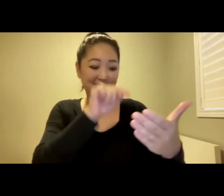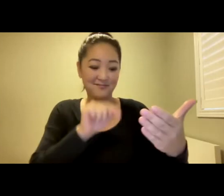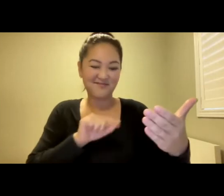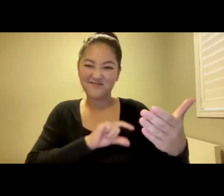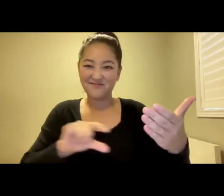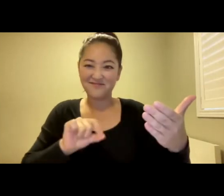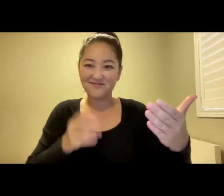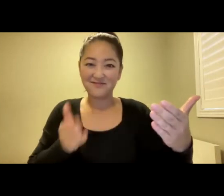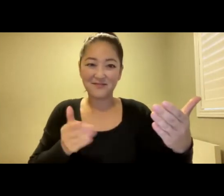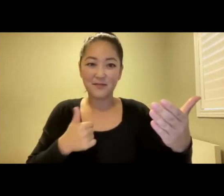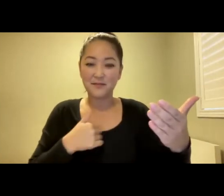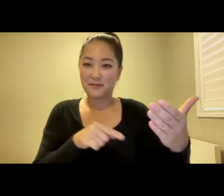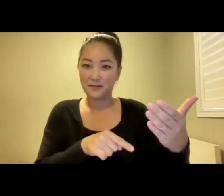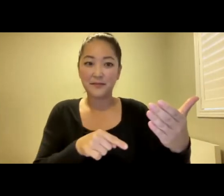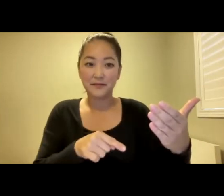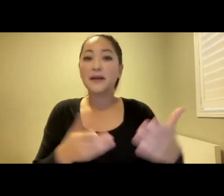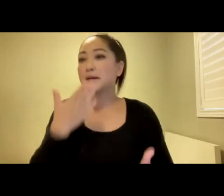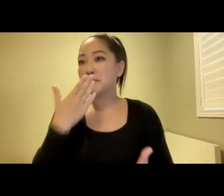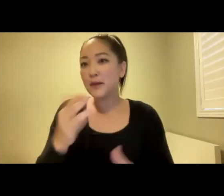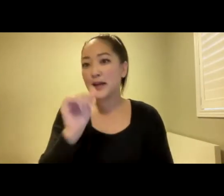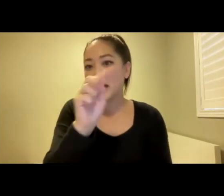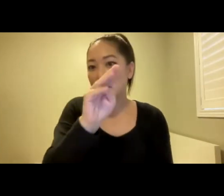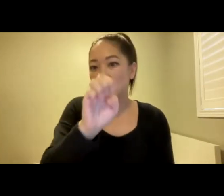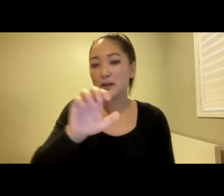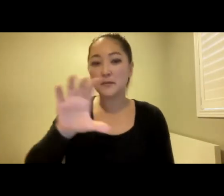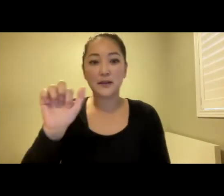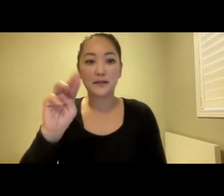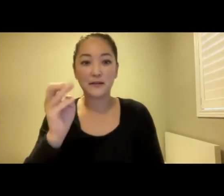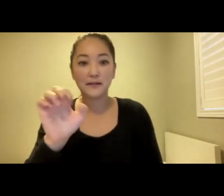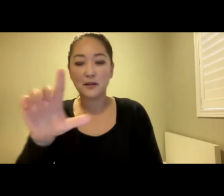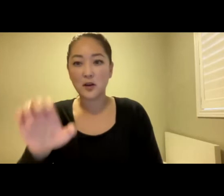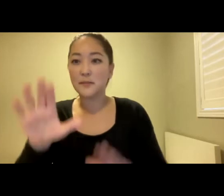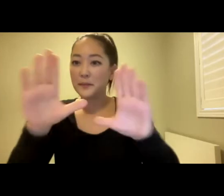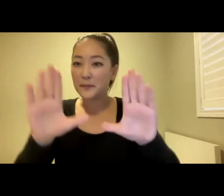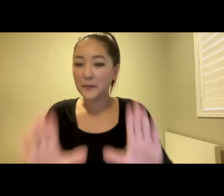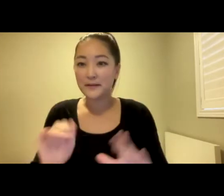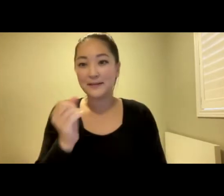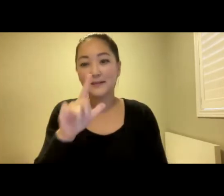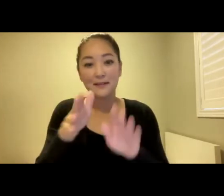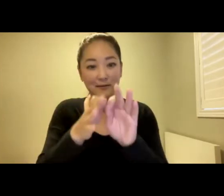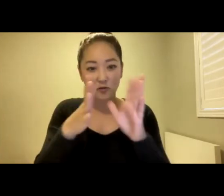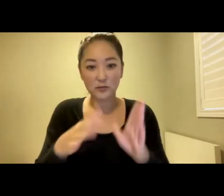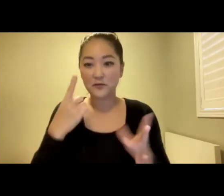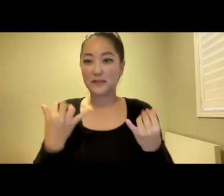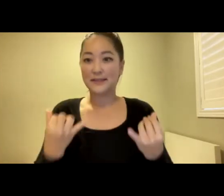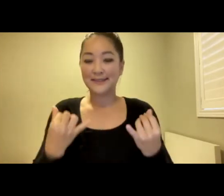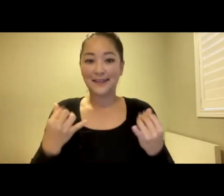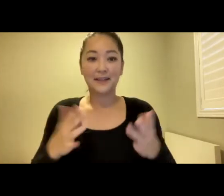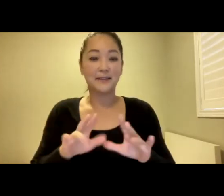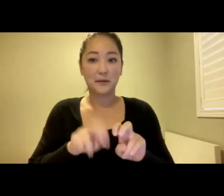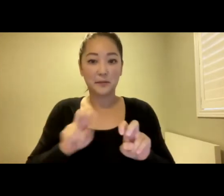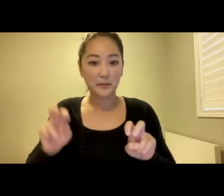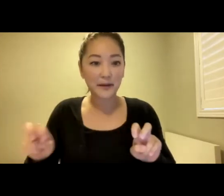screen. Thank you to Jamie and Carmelle, the amazing ASL interpreters in today's session. Thank you to Michelle,